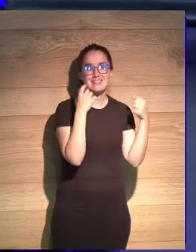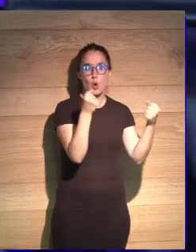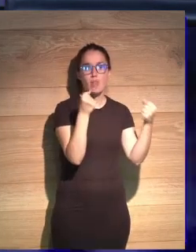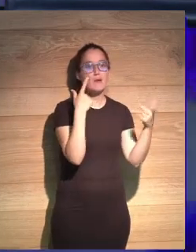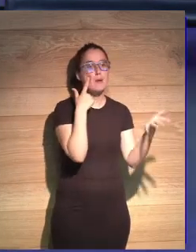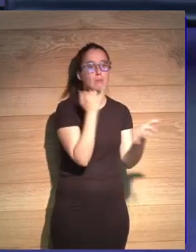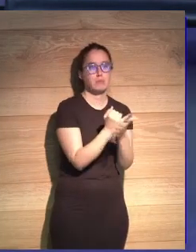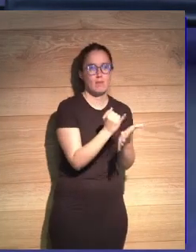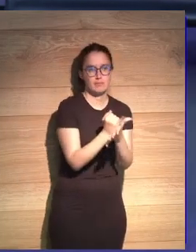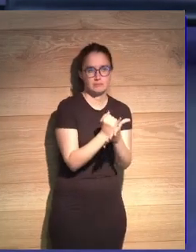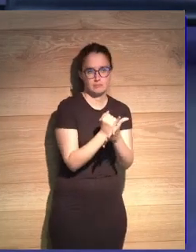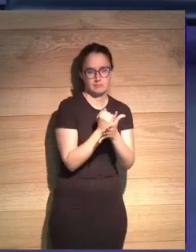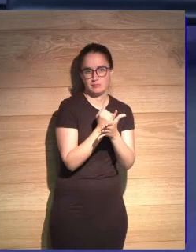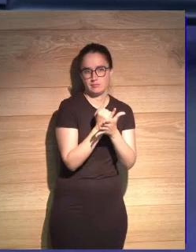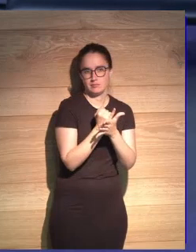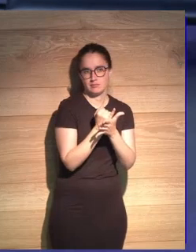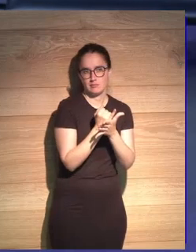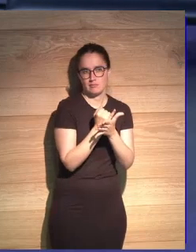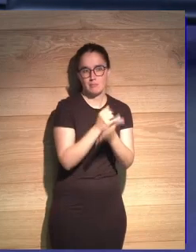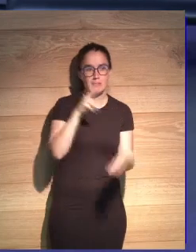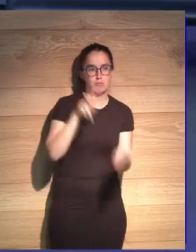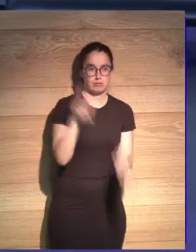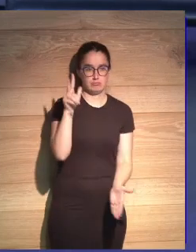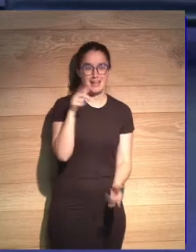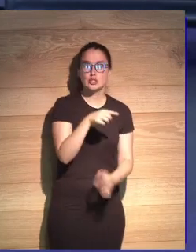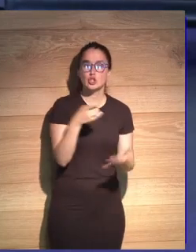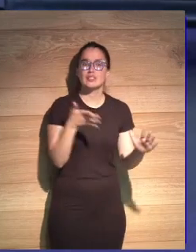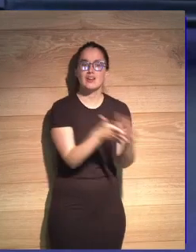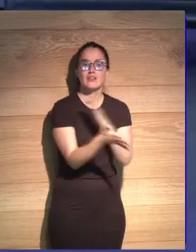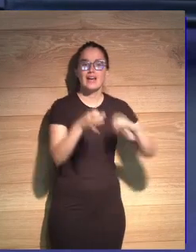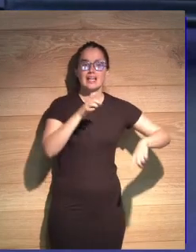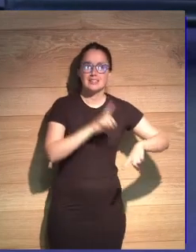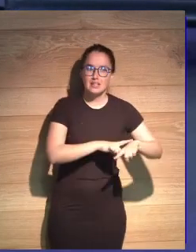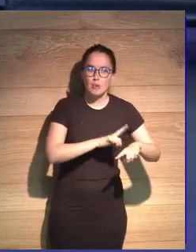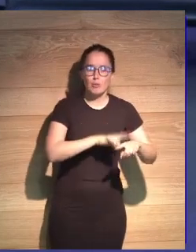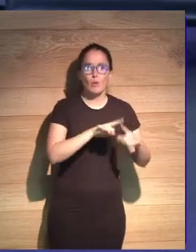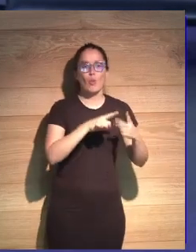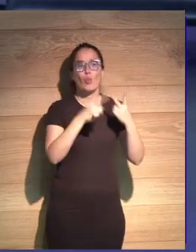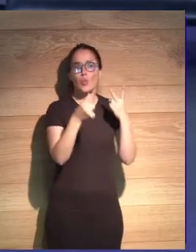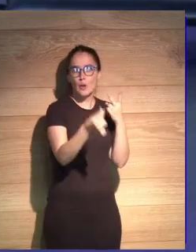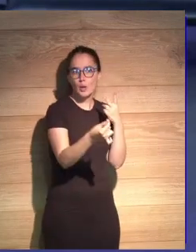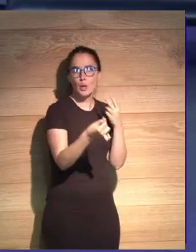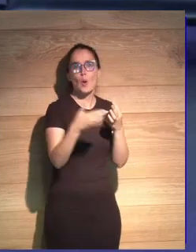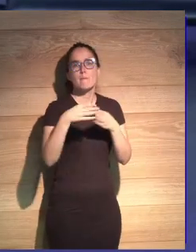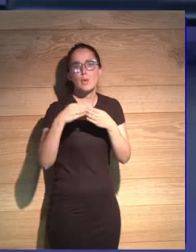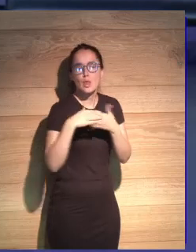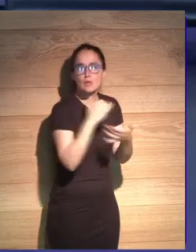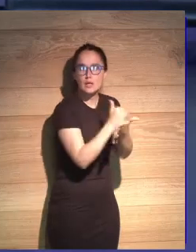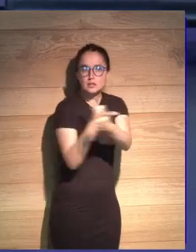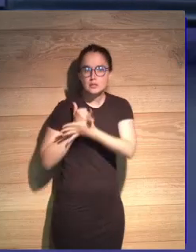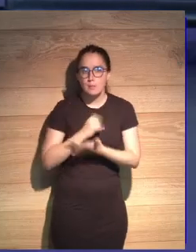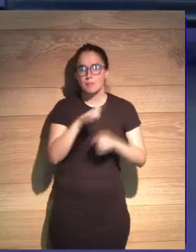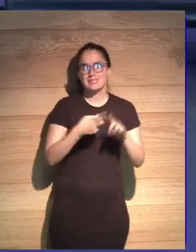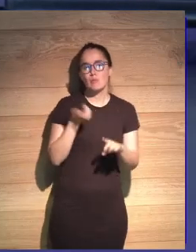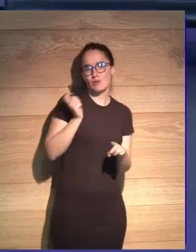because anything that's related with health must be tested and validated,